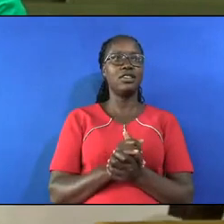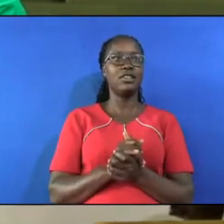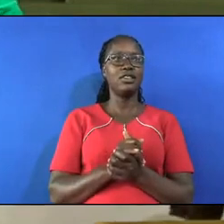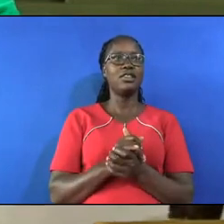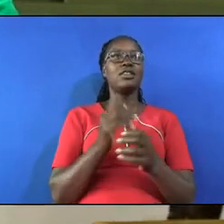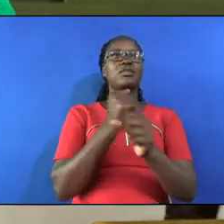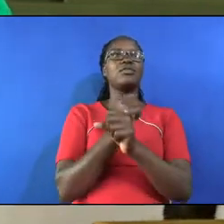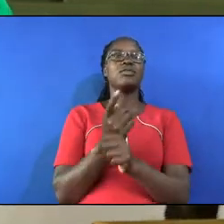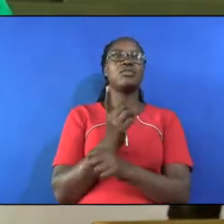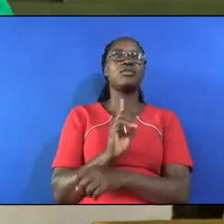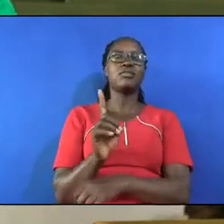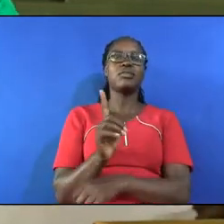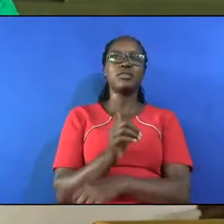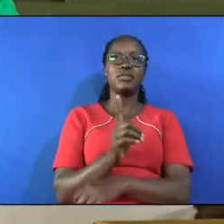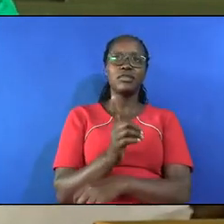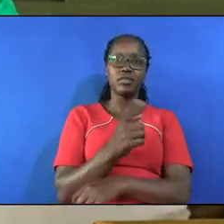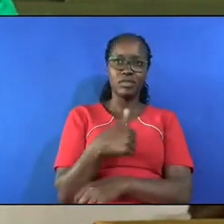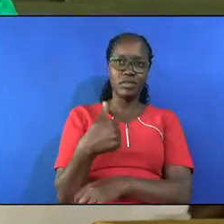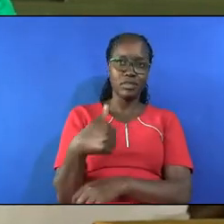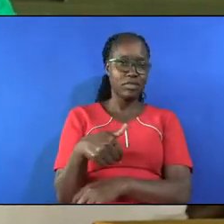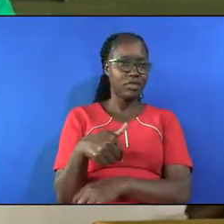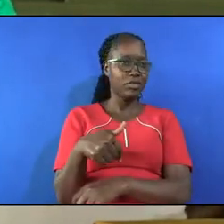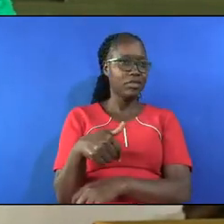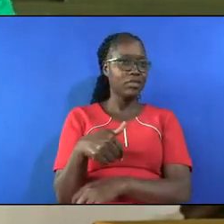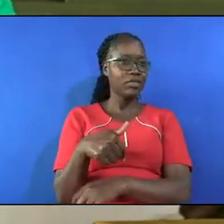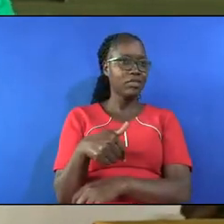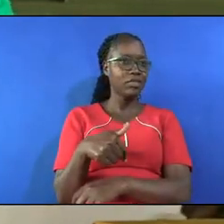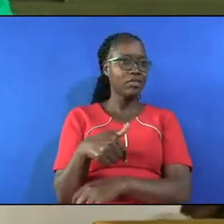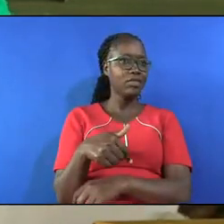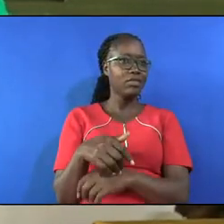To protect us. You?